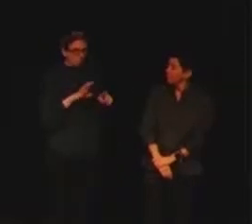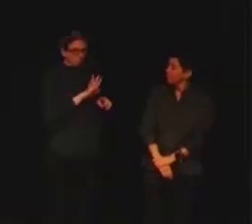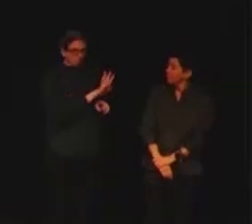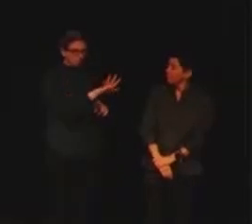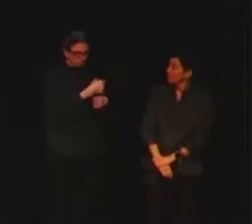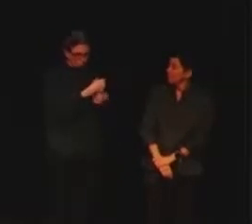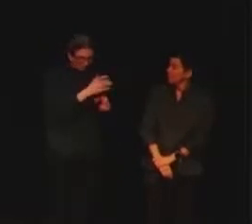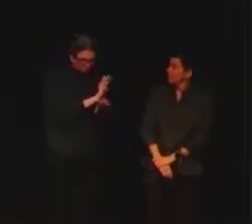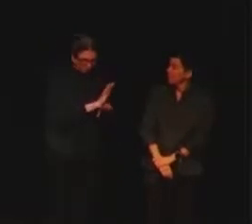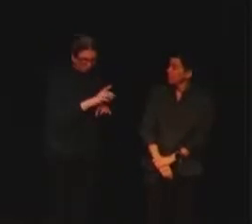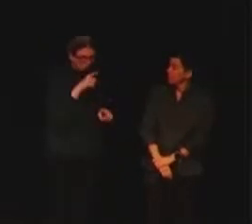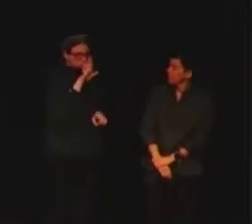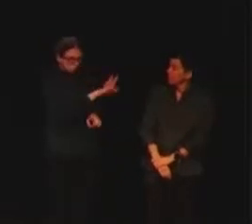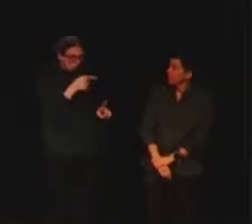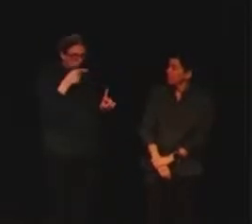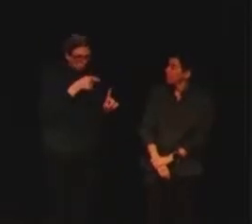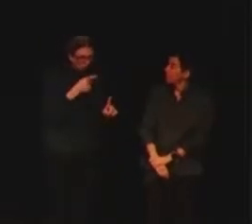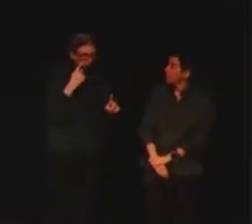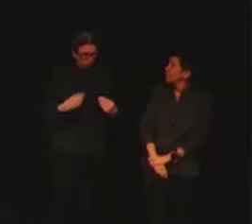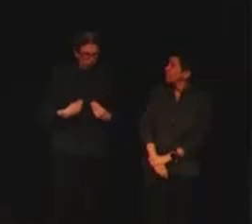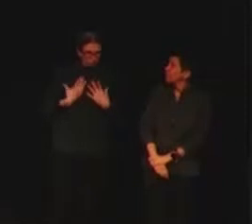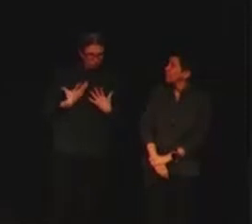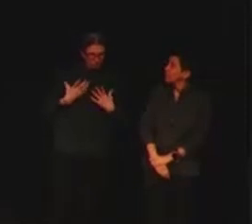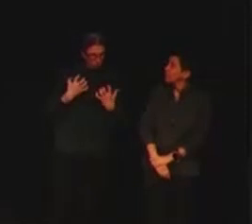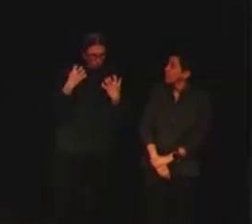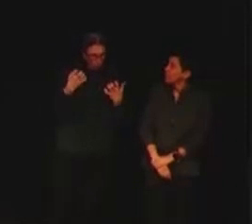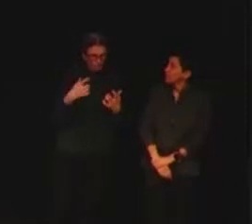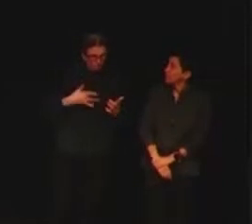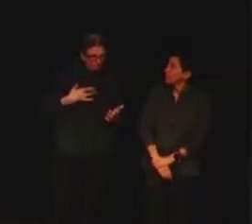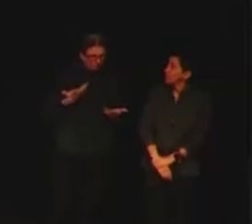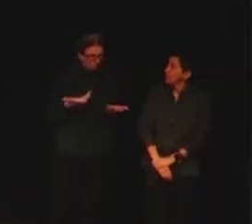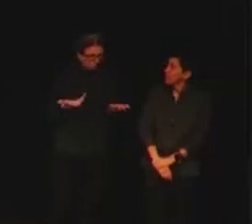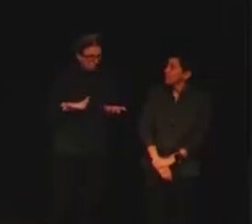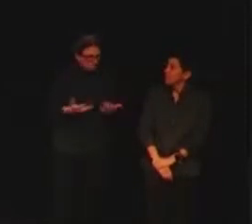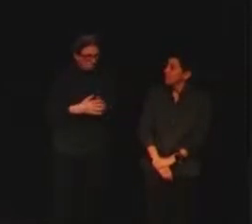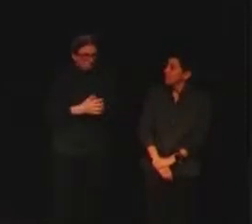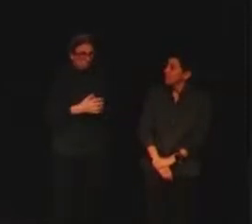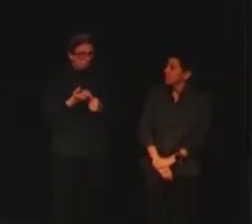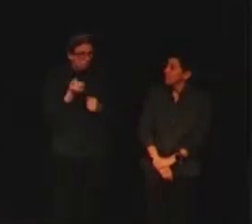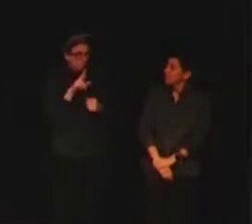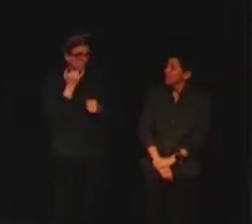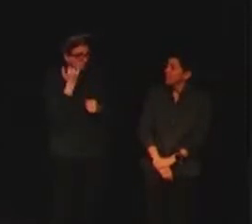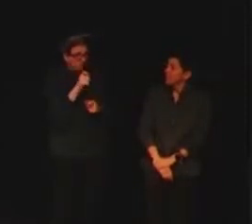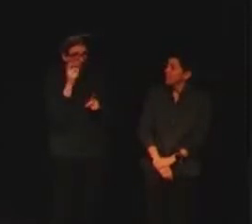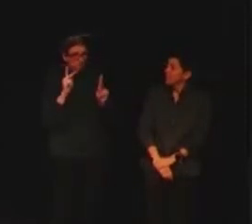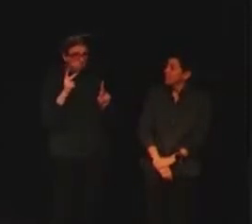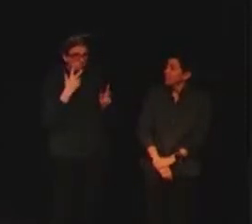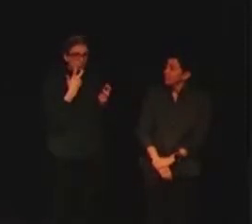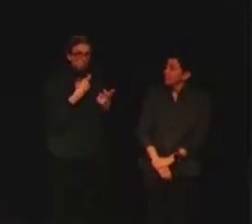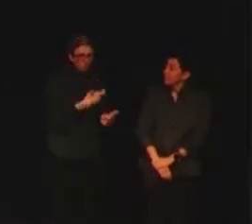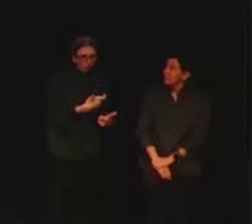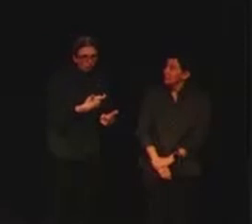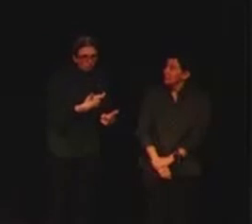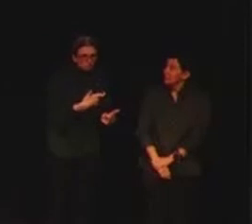what ultimately, and I'd love to hear from each and every one of you, what if the audience or other people who are watching it, what would you